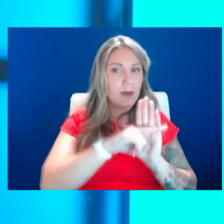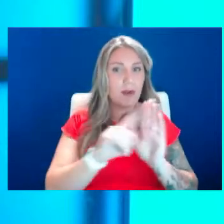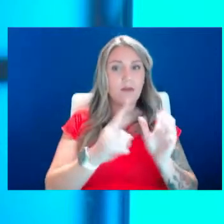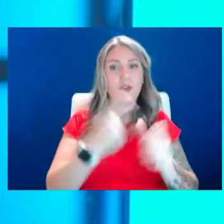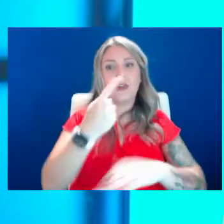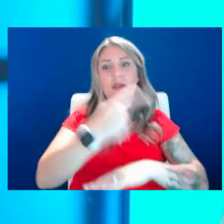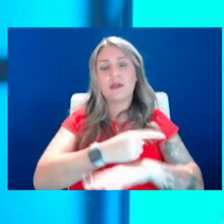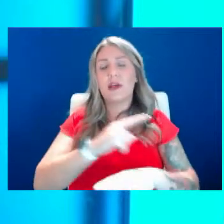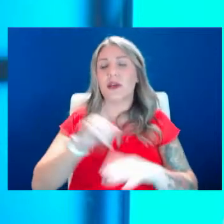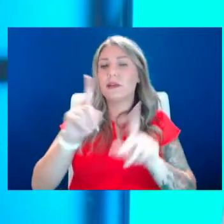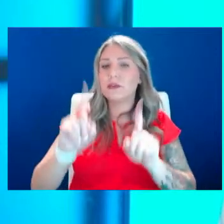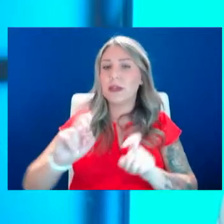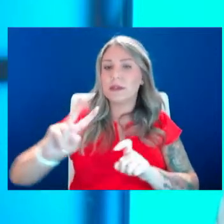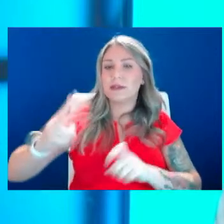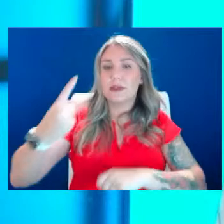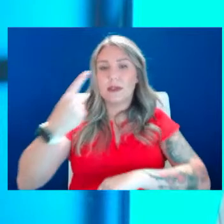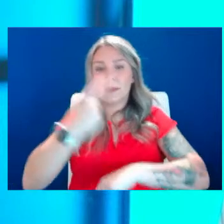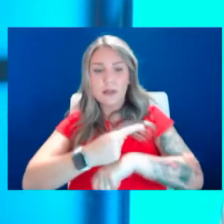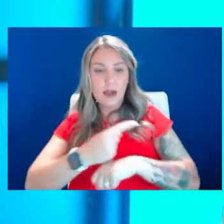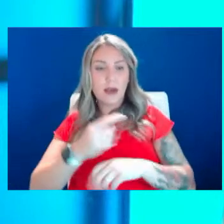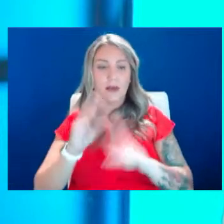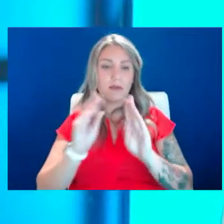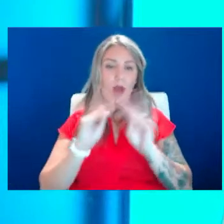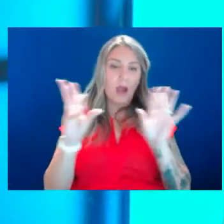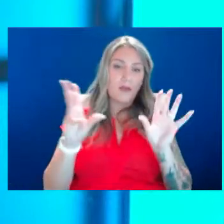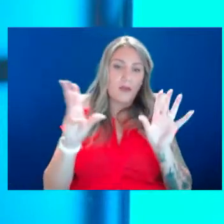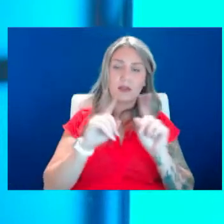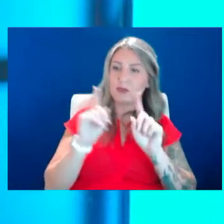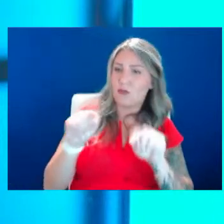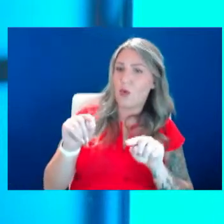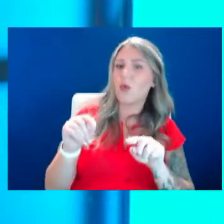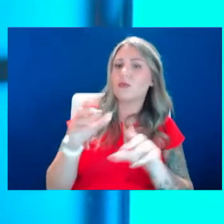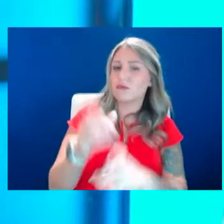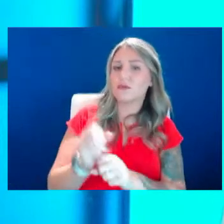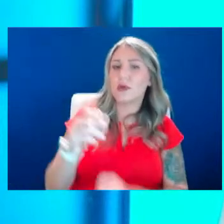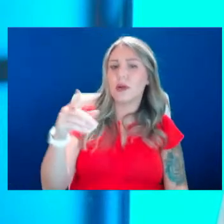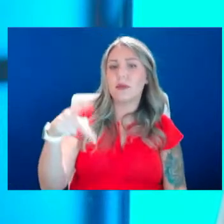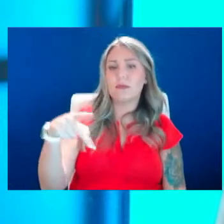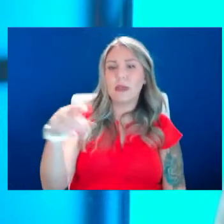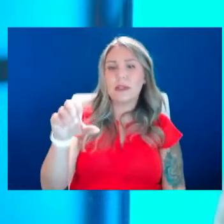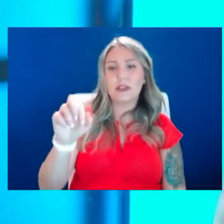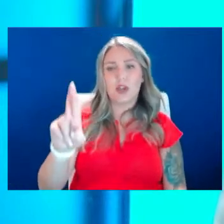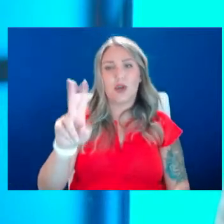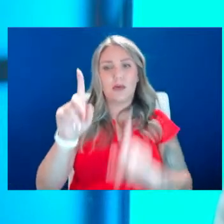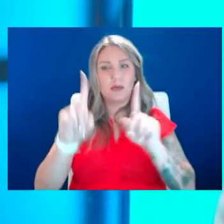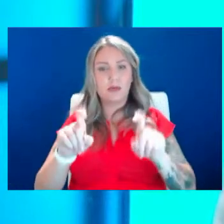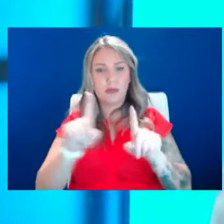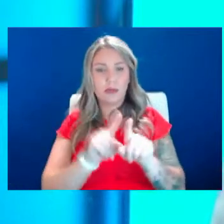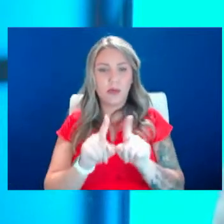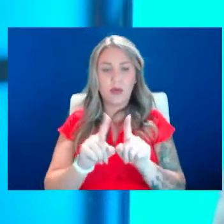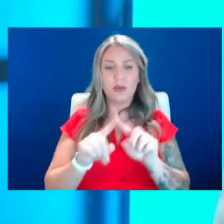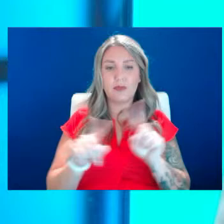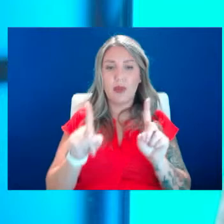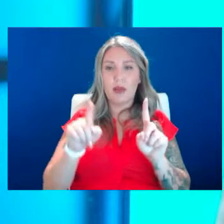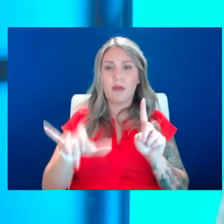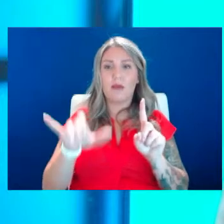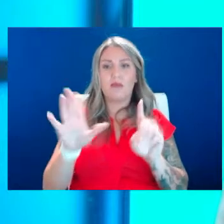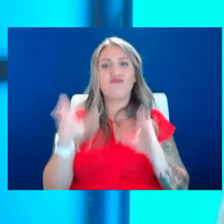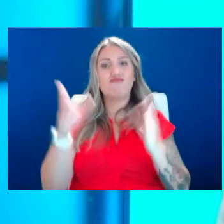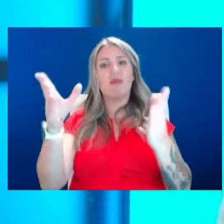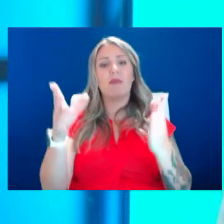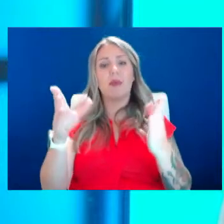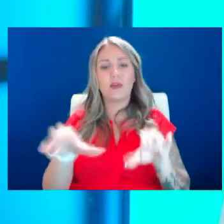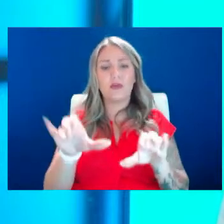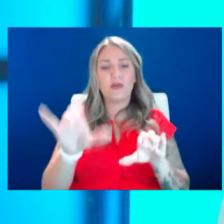that second day. You know, obviously you can always go get a PCR test as well, but that recommendation to do that